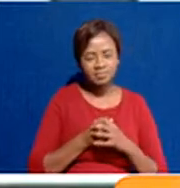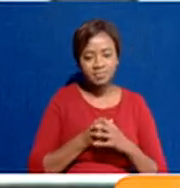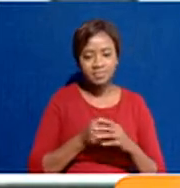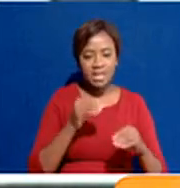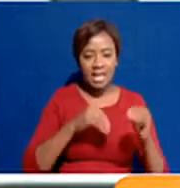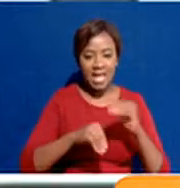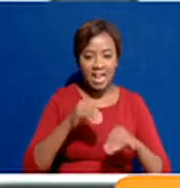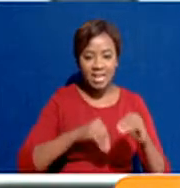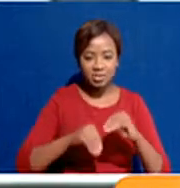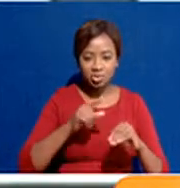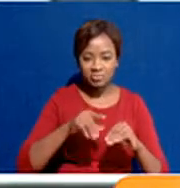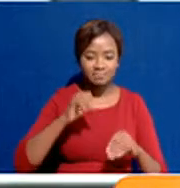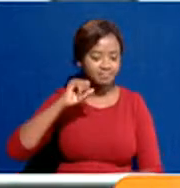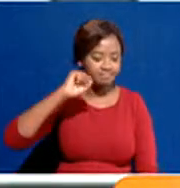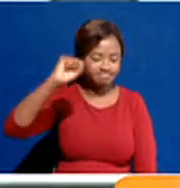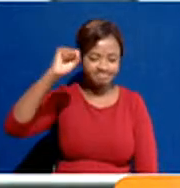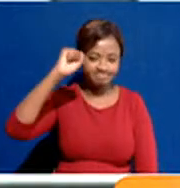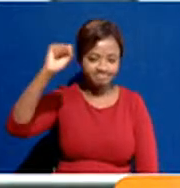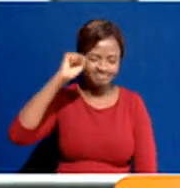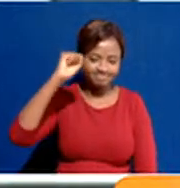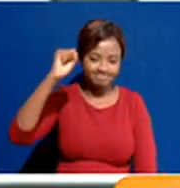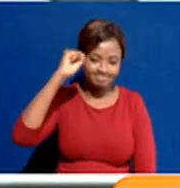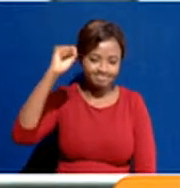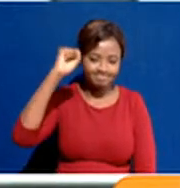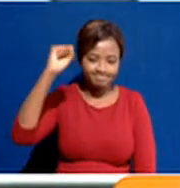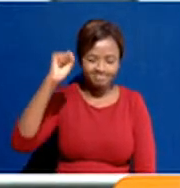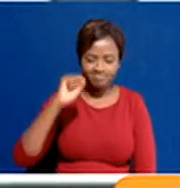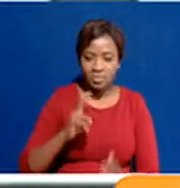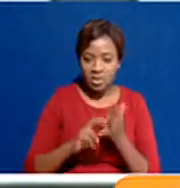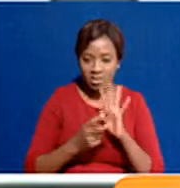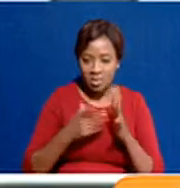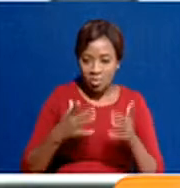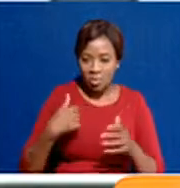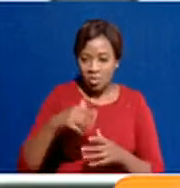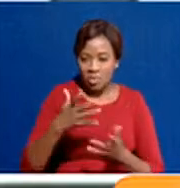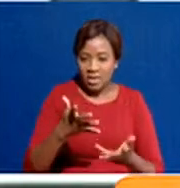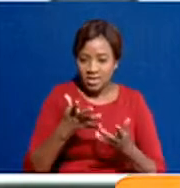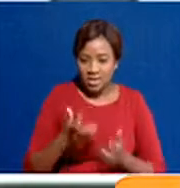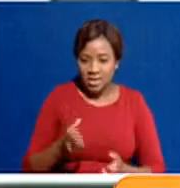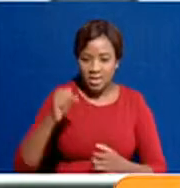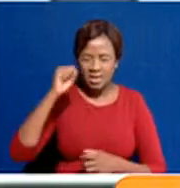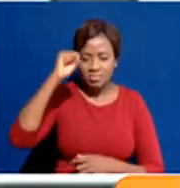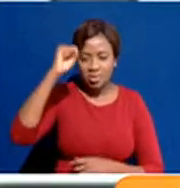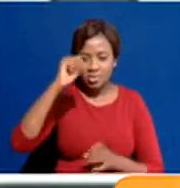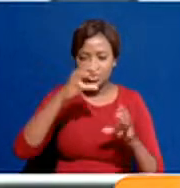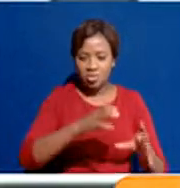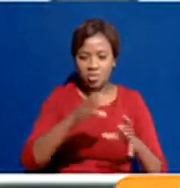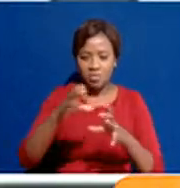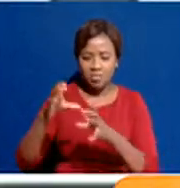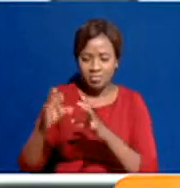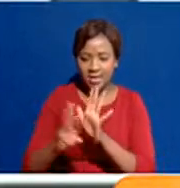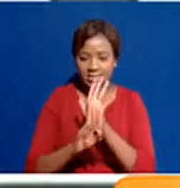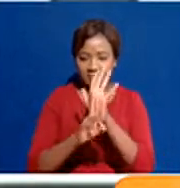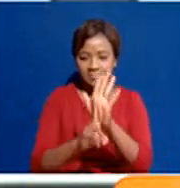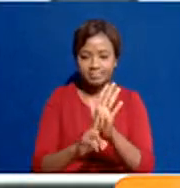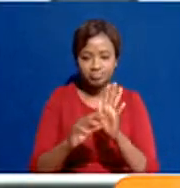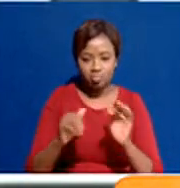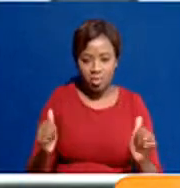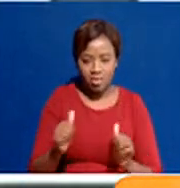political and therefore we need political parties represented, it will be important to walk back a little bit and focus on